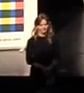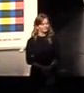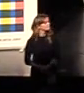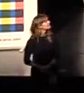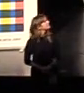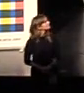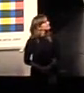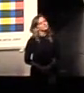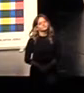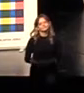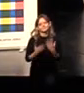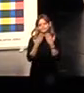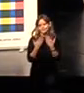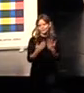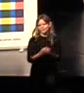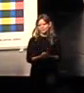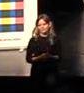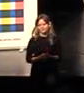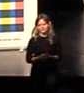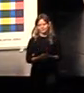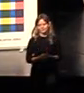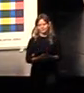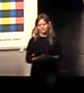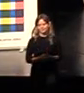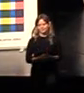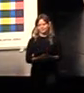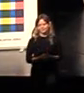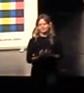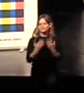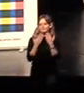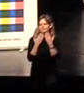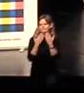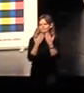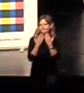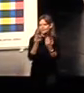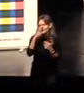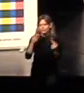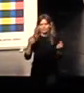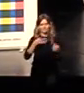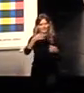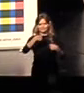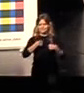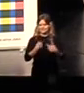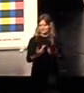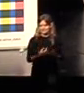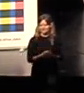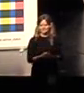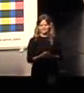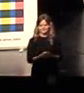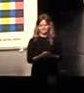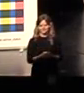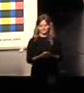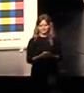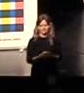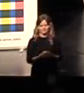dank je j dankje voor invite i may be